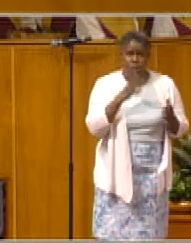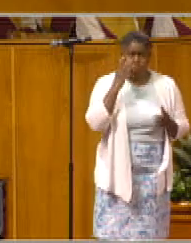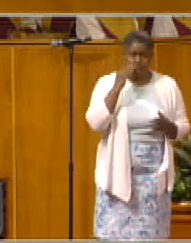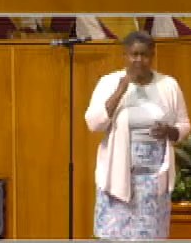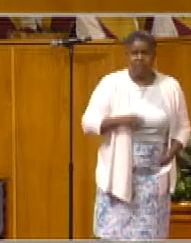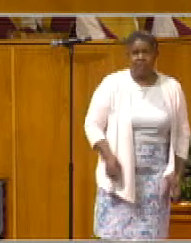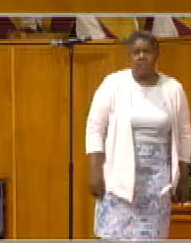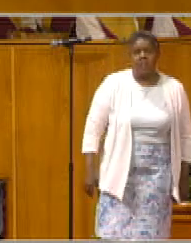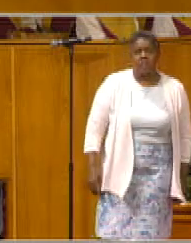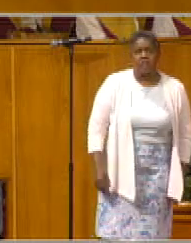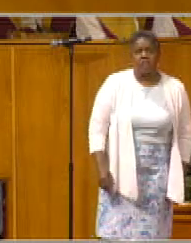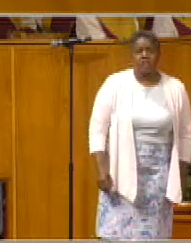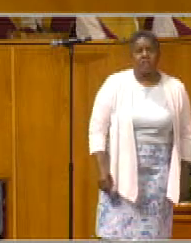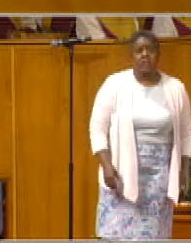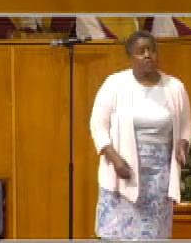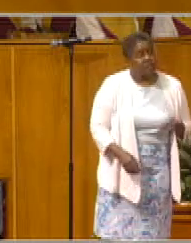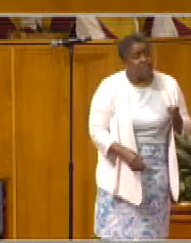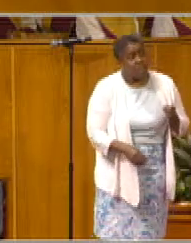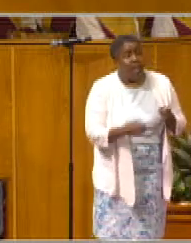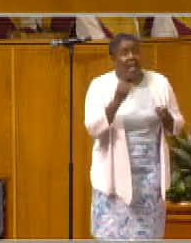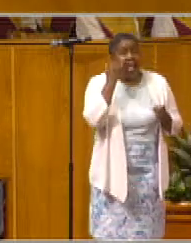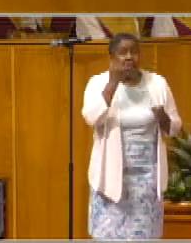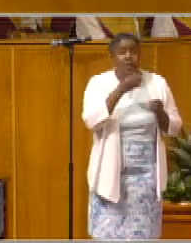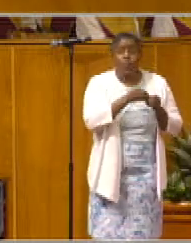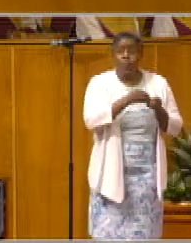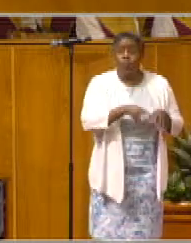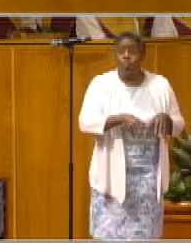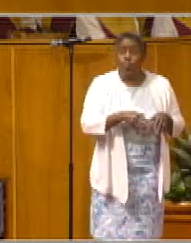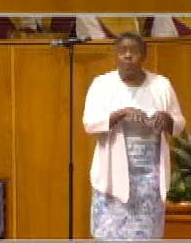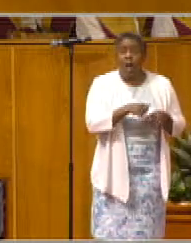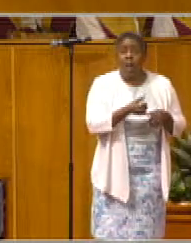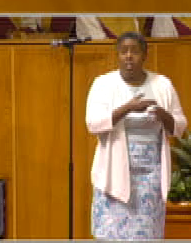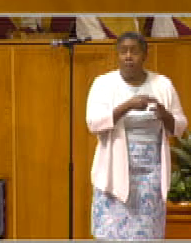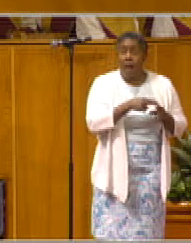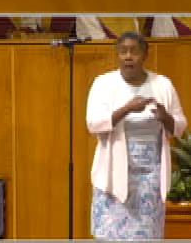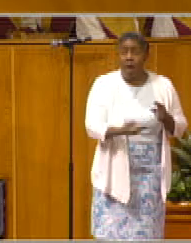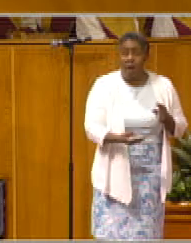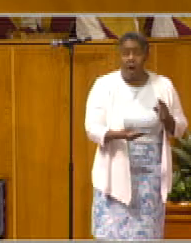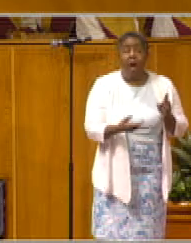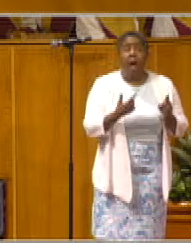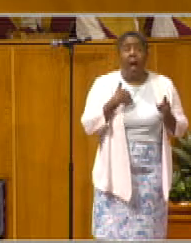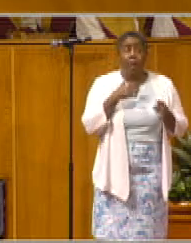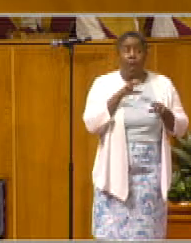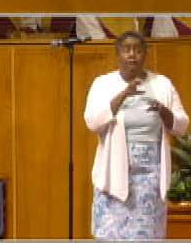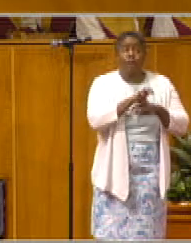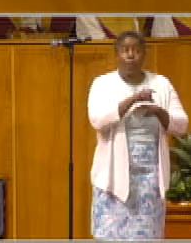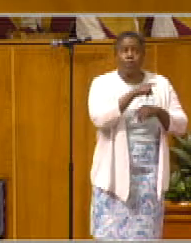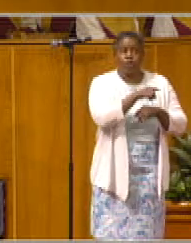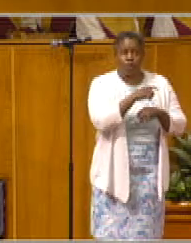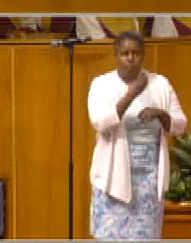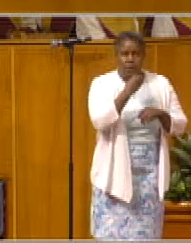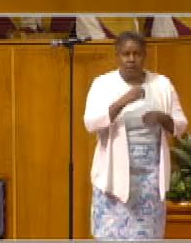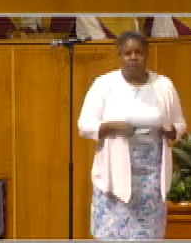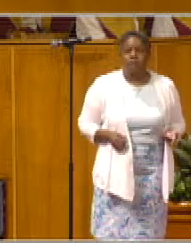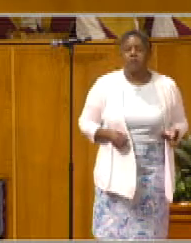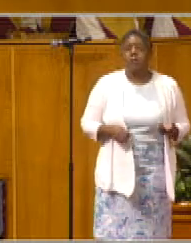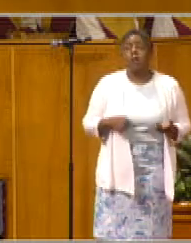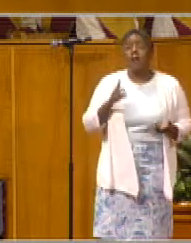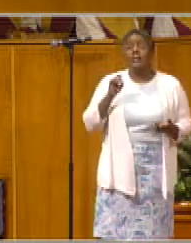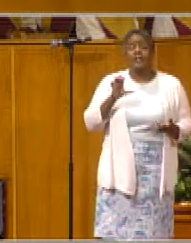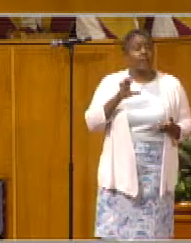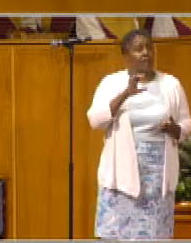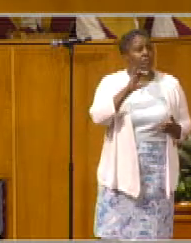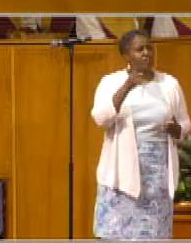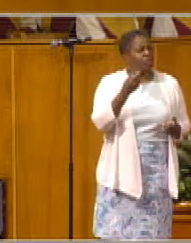through." She said, "And if you lose another pound, I'm gonna force you to eat." And Deacon Johnson, I